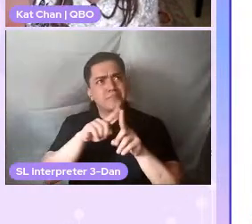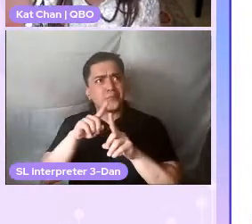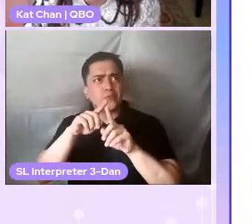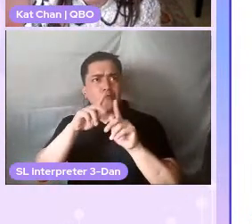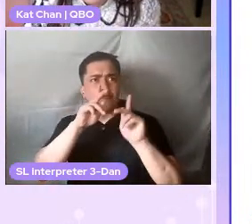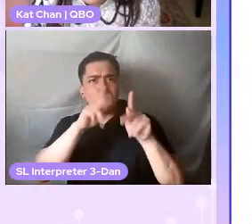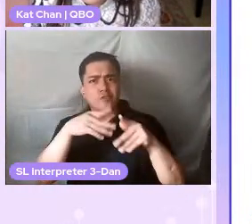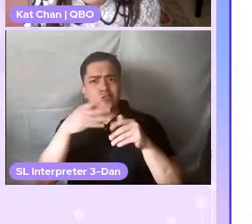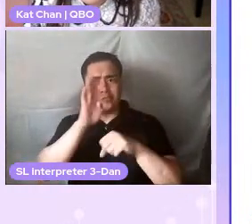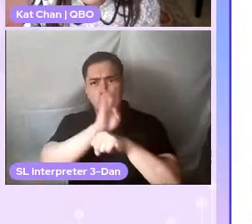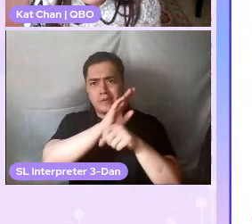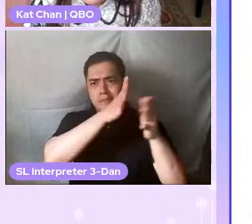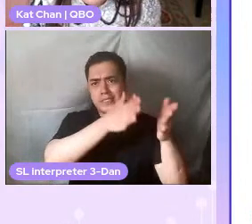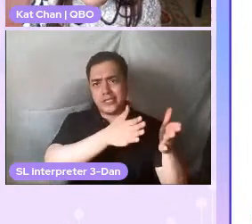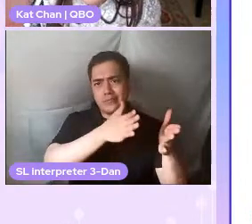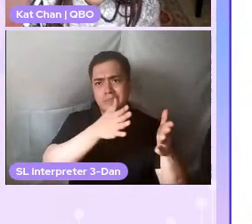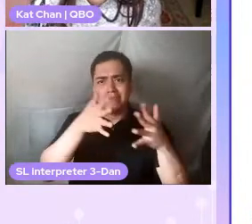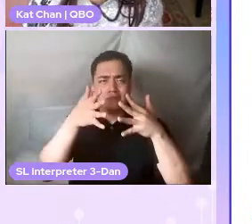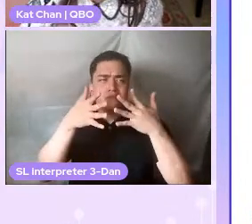right?